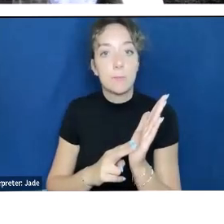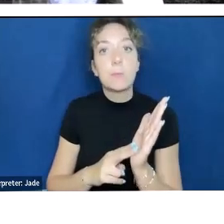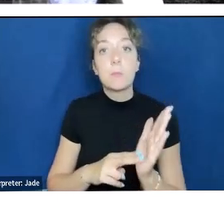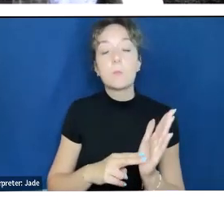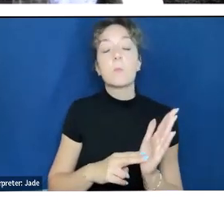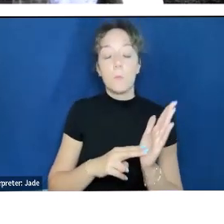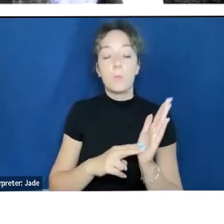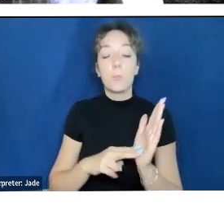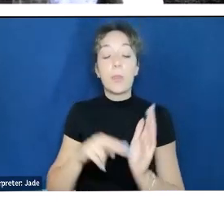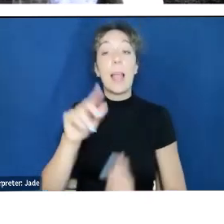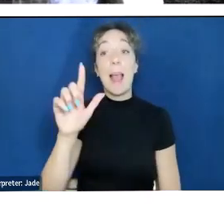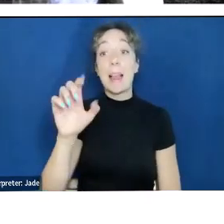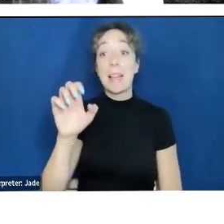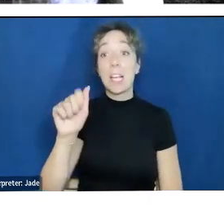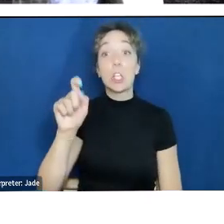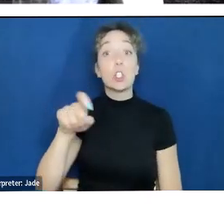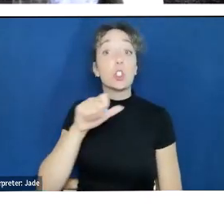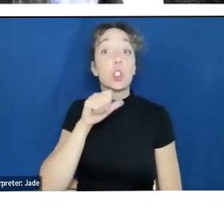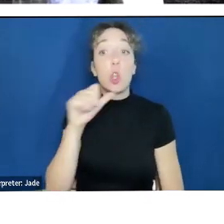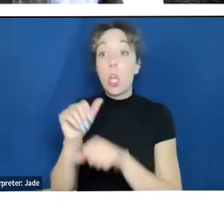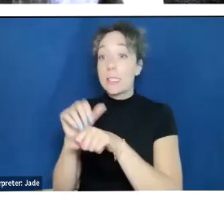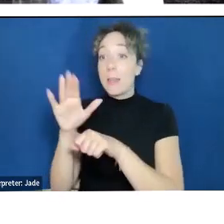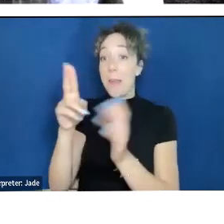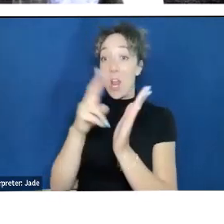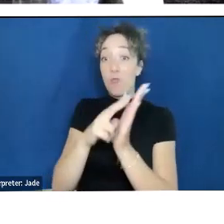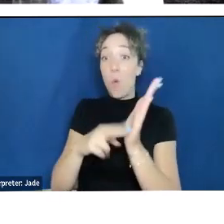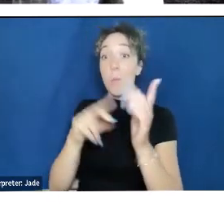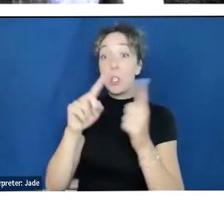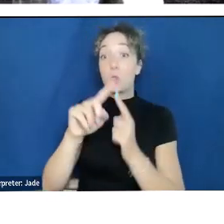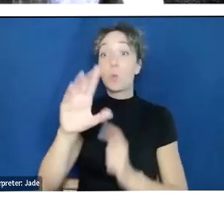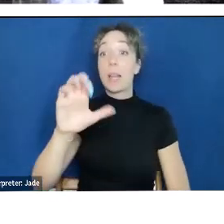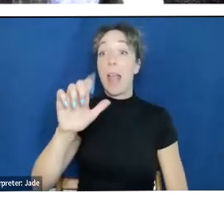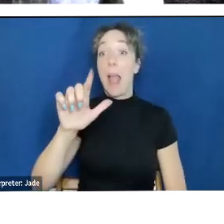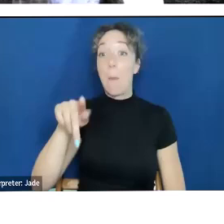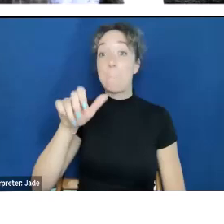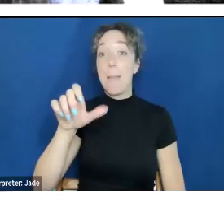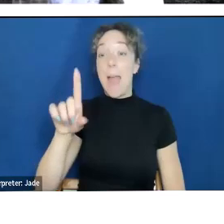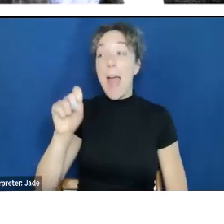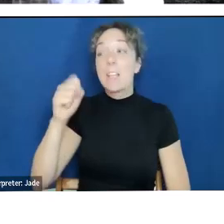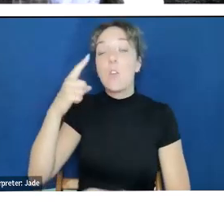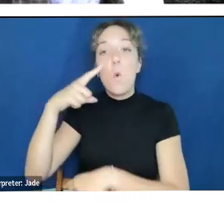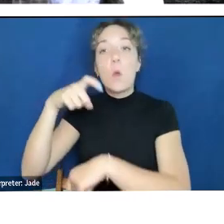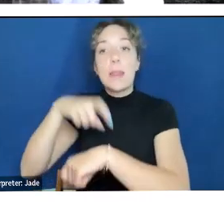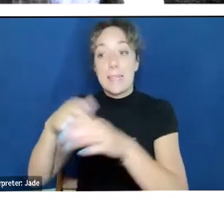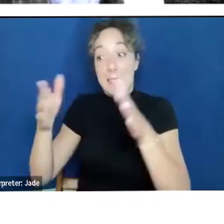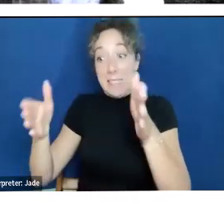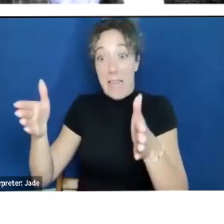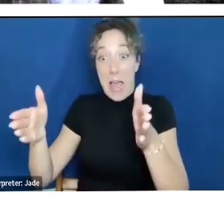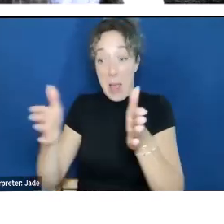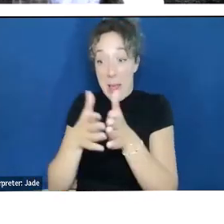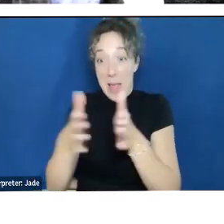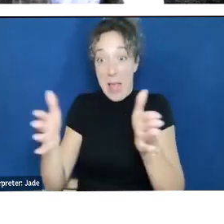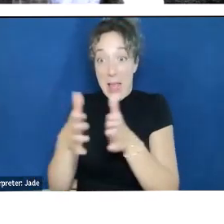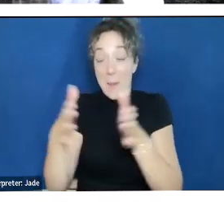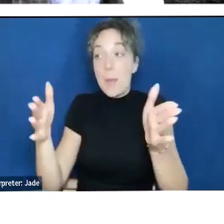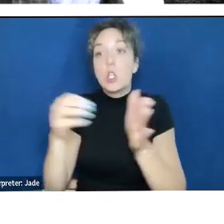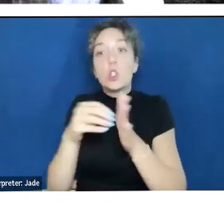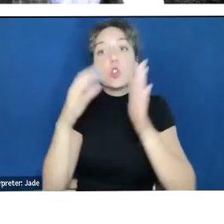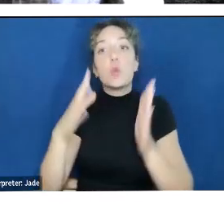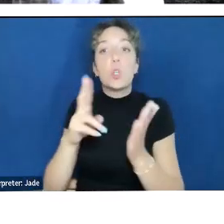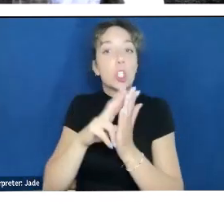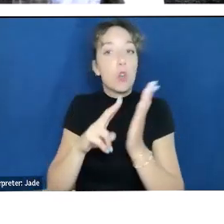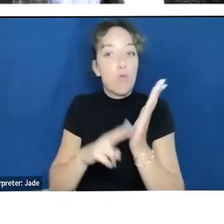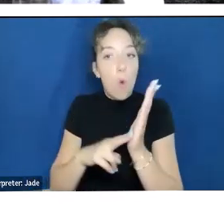LEAs should not submit an enrollment to CALPADS for the period of time that the students were enrolled in